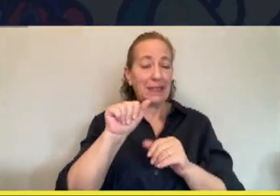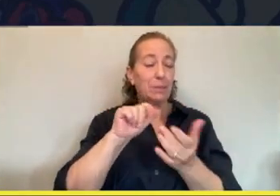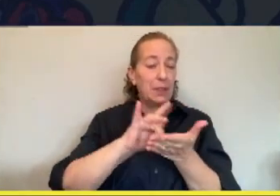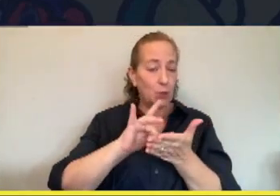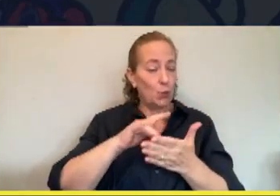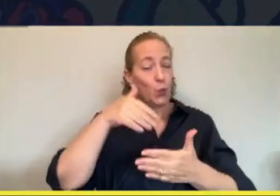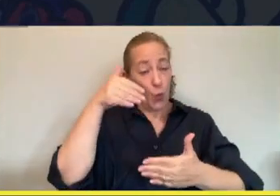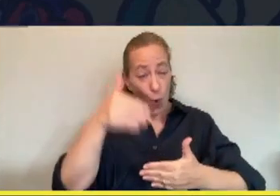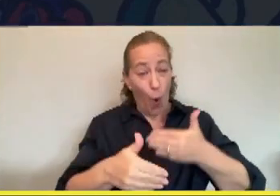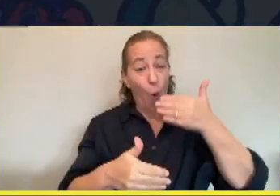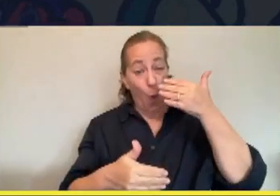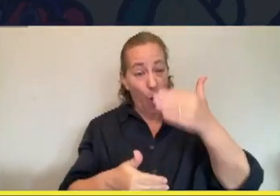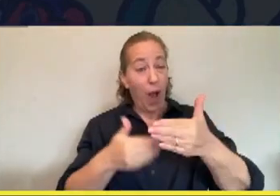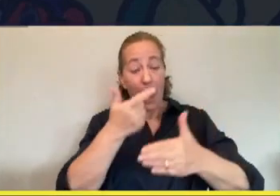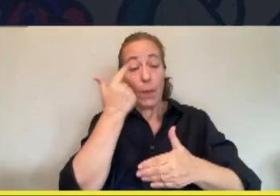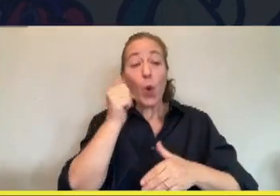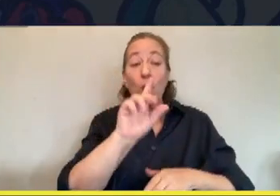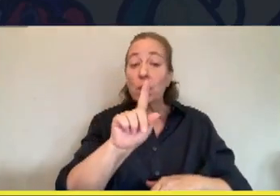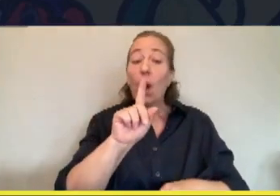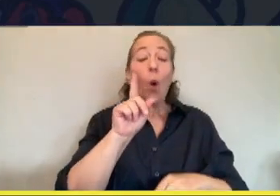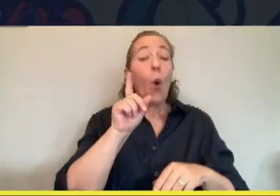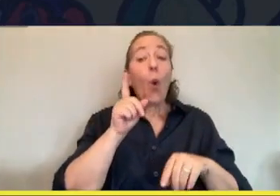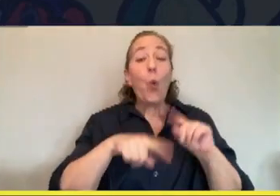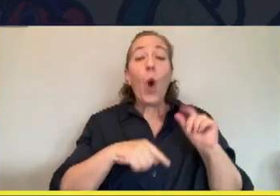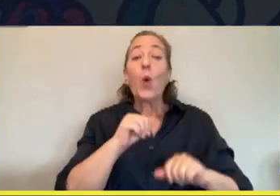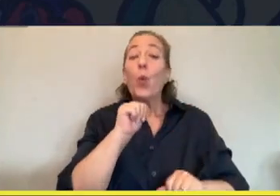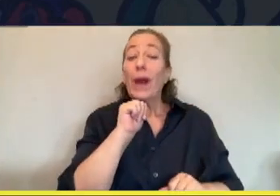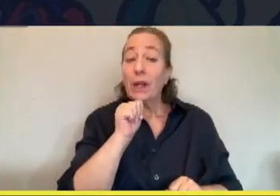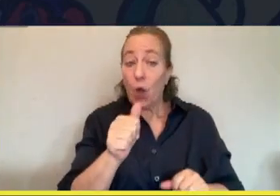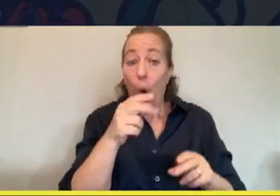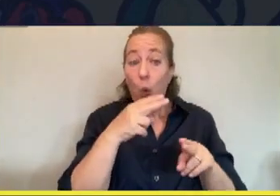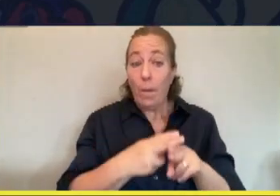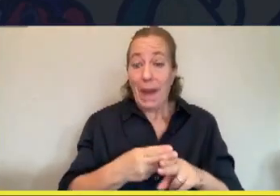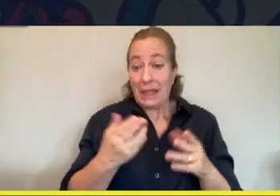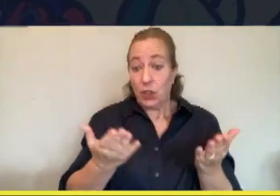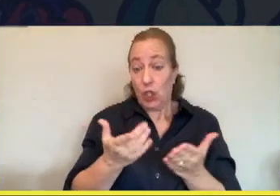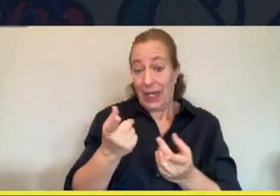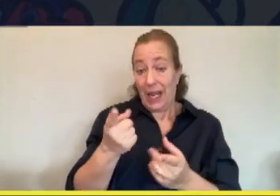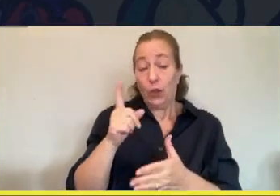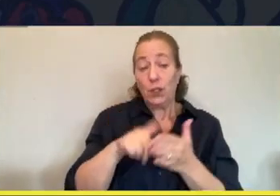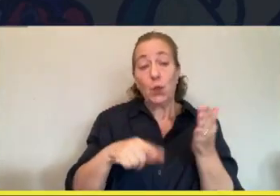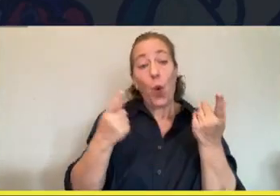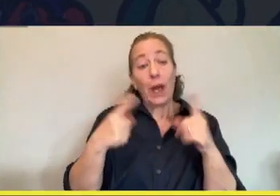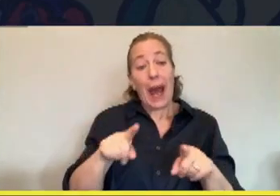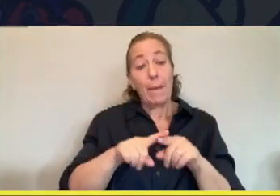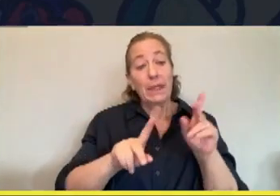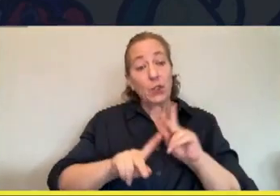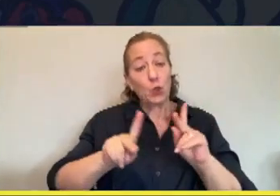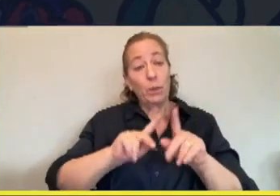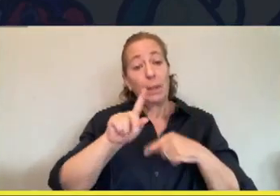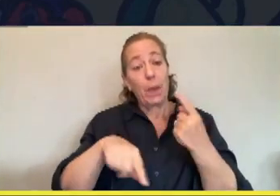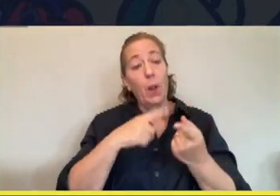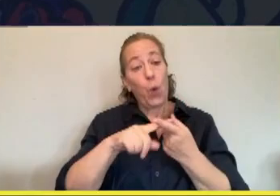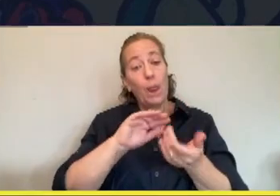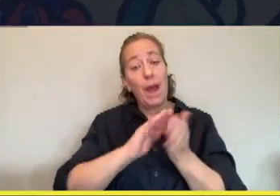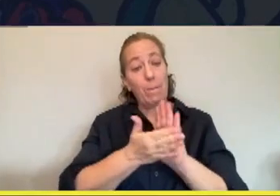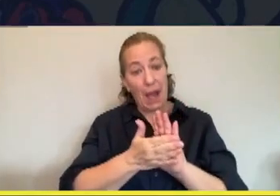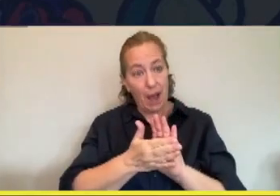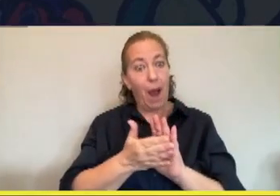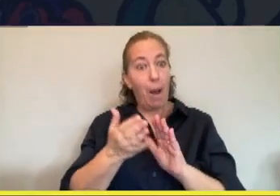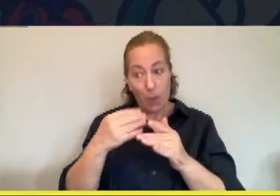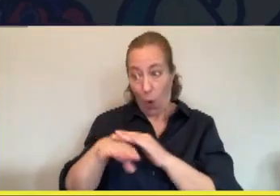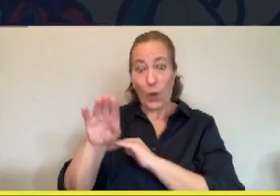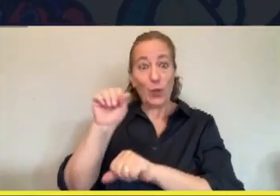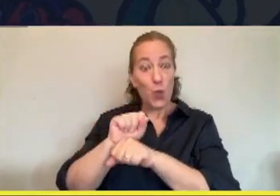not talking about here in this current paper is what happens to people once they become employed and go into that academic kind